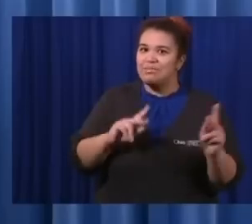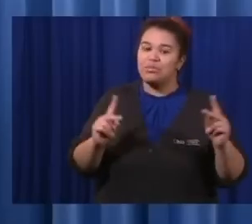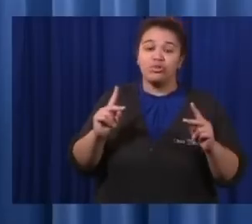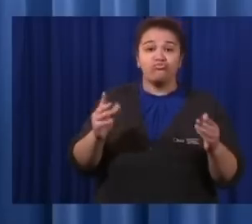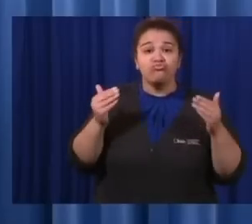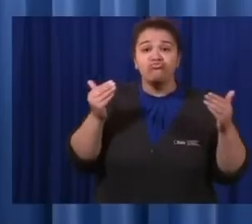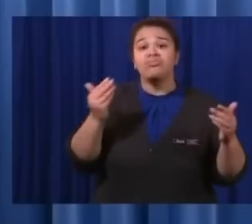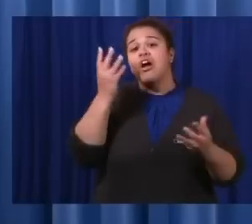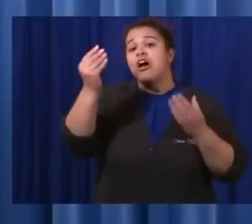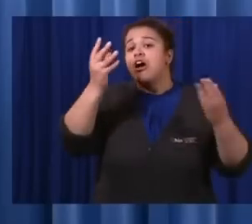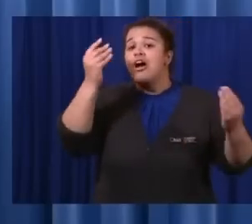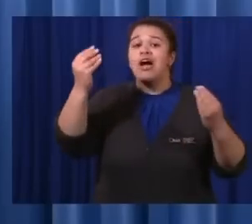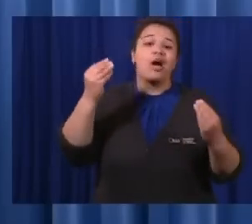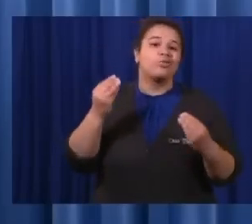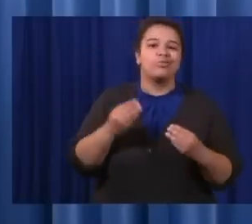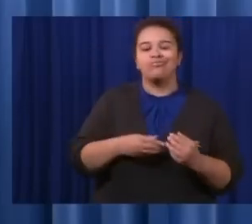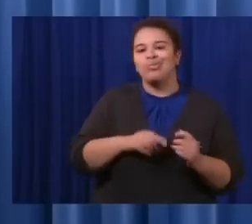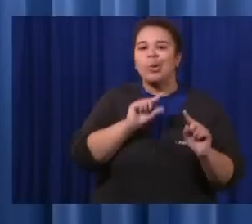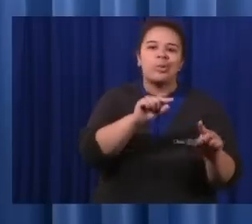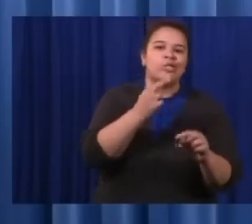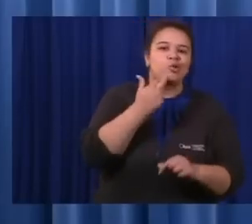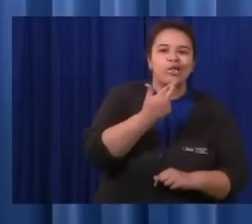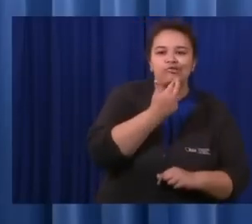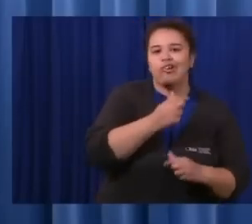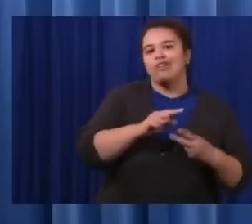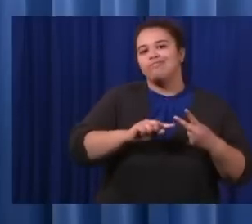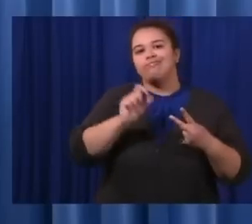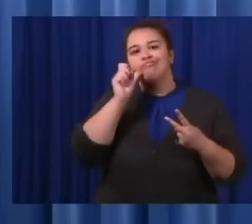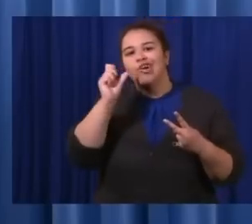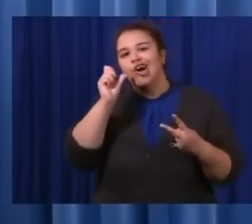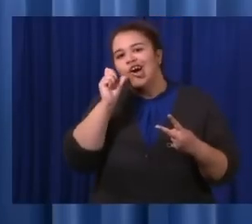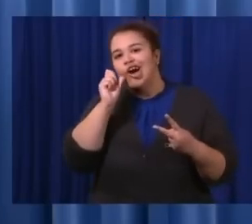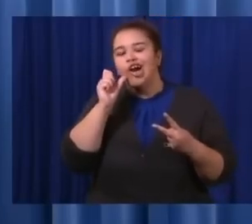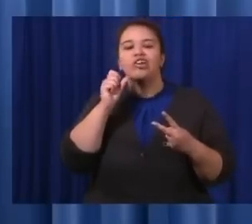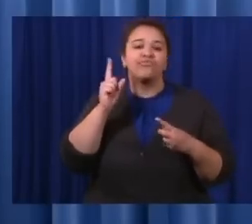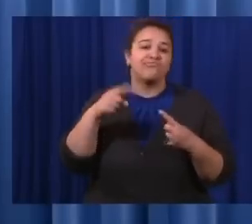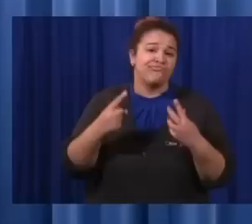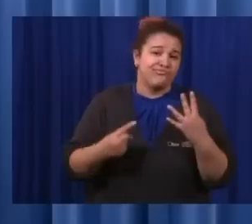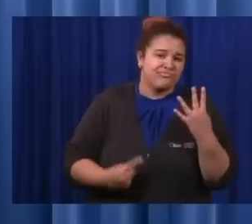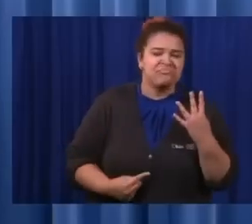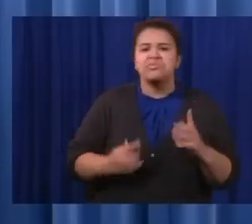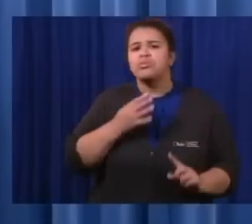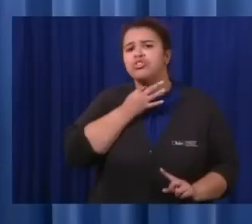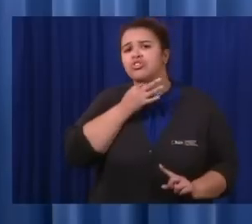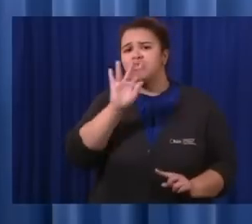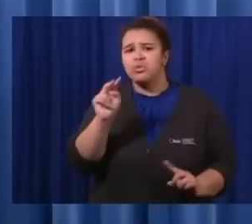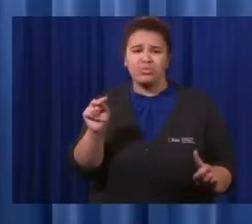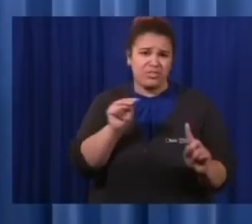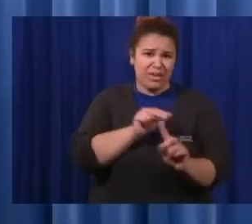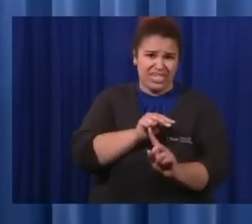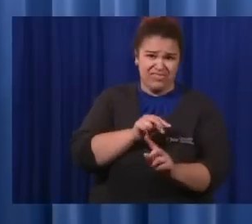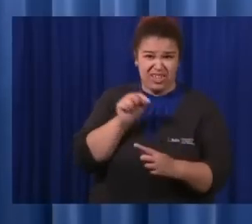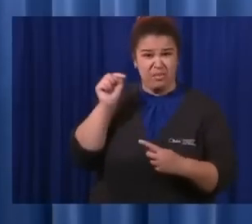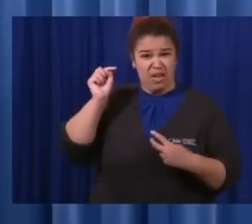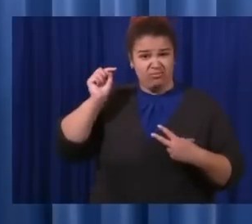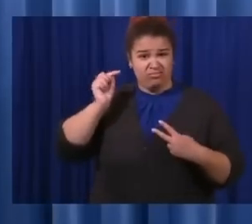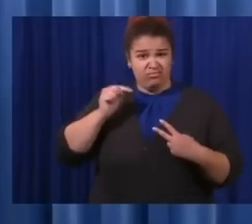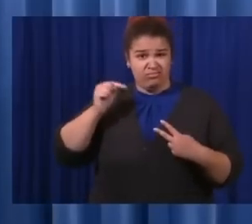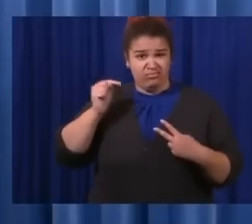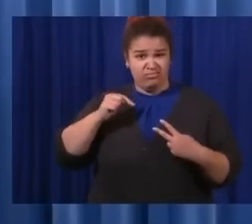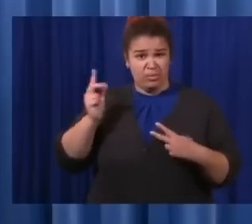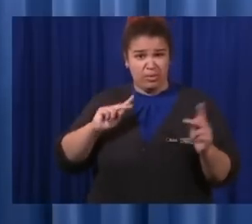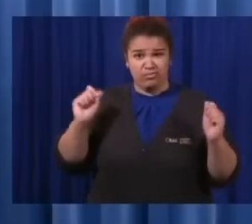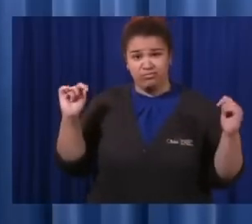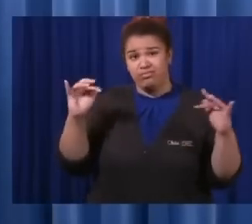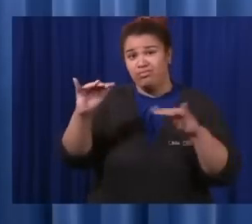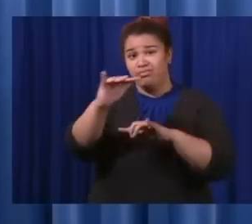to restaurants and bars and things like that. And I'm curious what your thoughts are on that, given the warnings that we've heard from